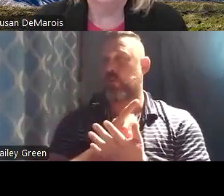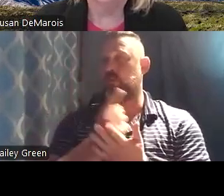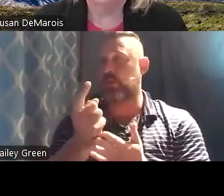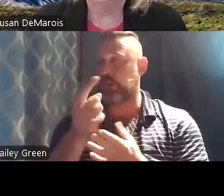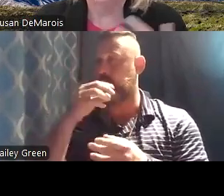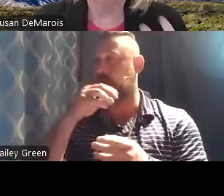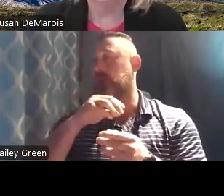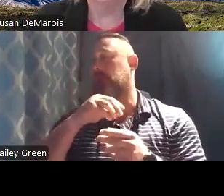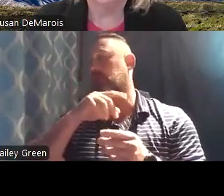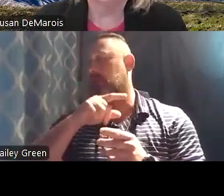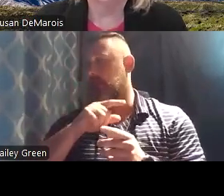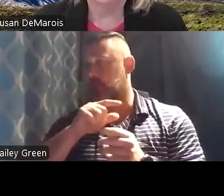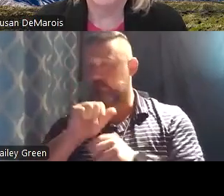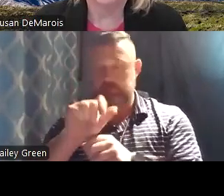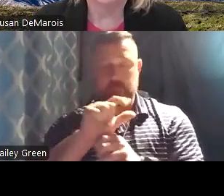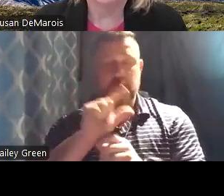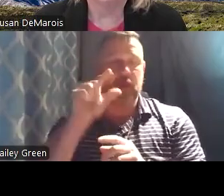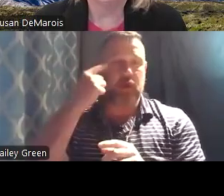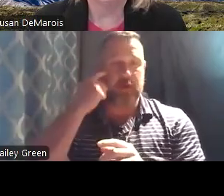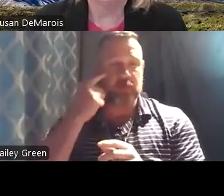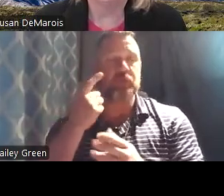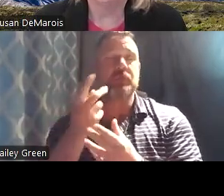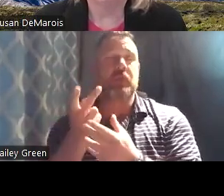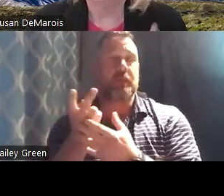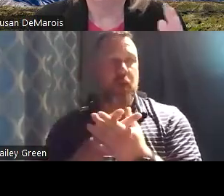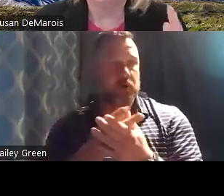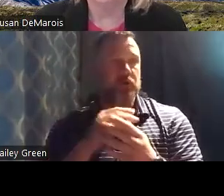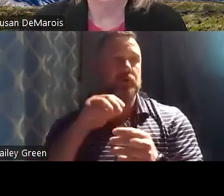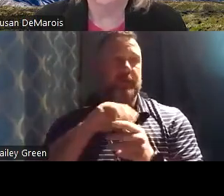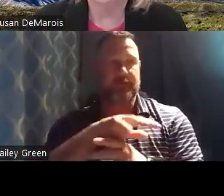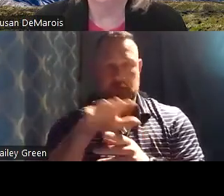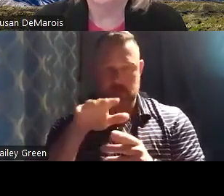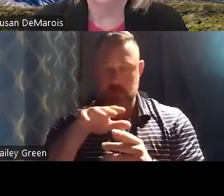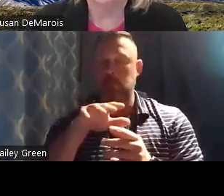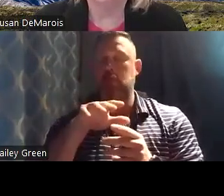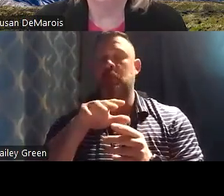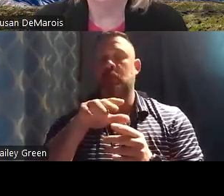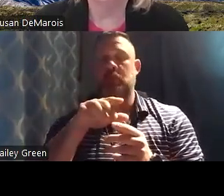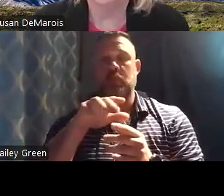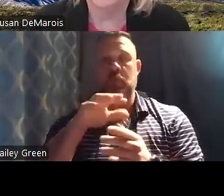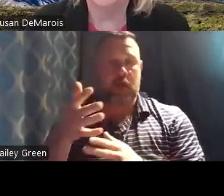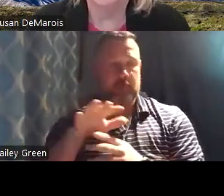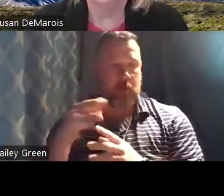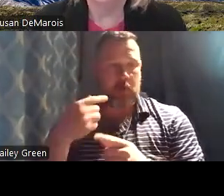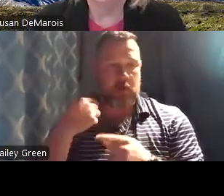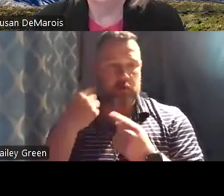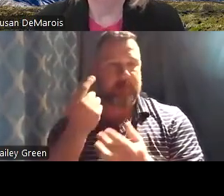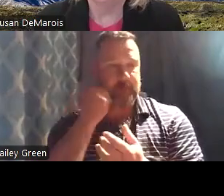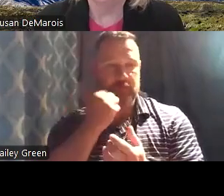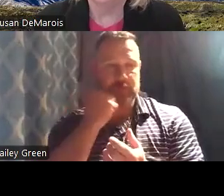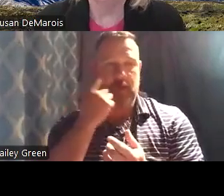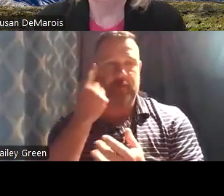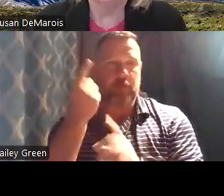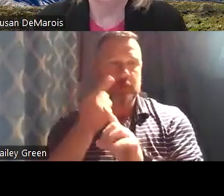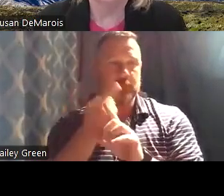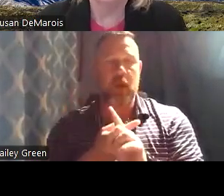the field. Our governor and our first partner have been in the field, off and on, nearly every day for the last